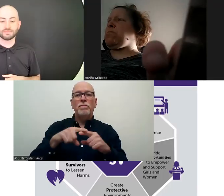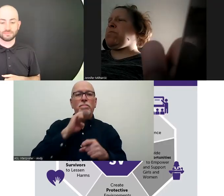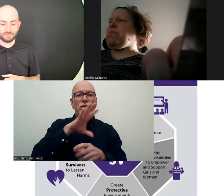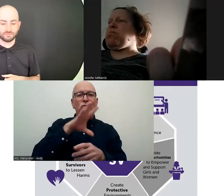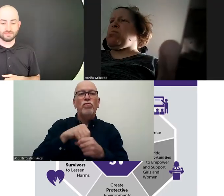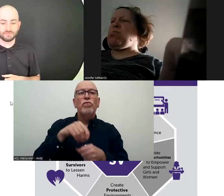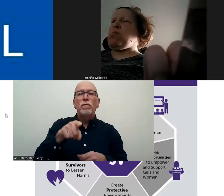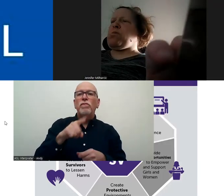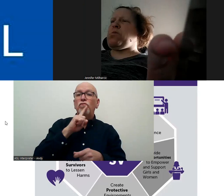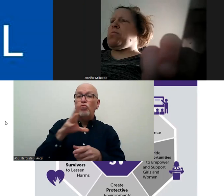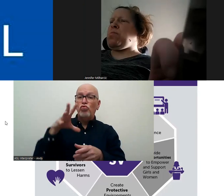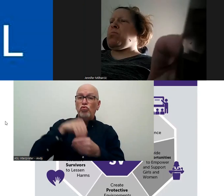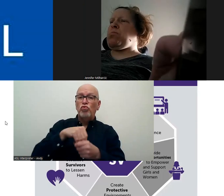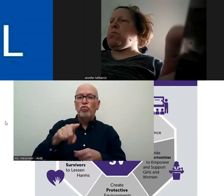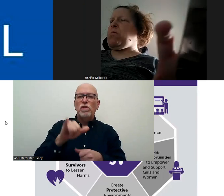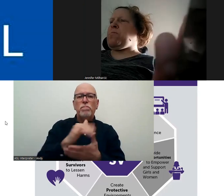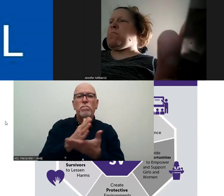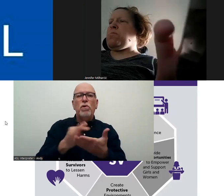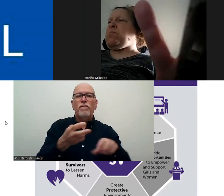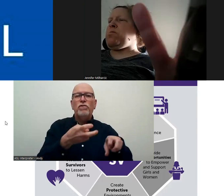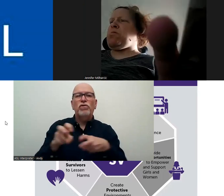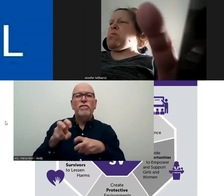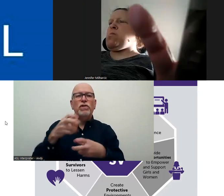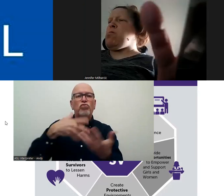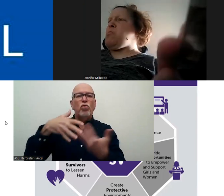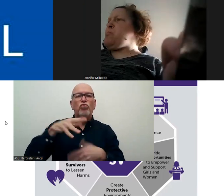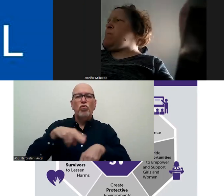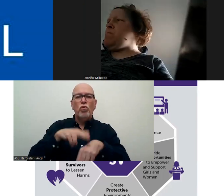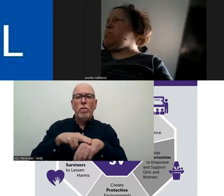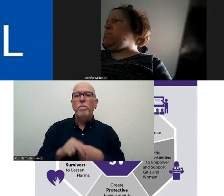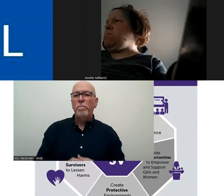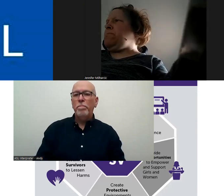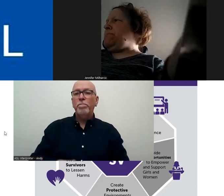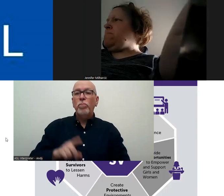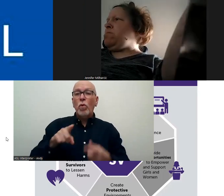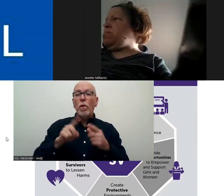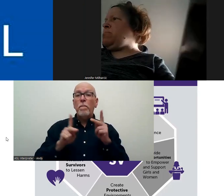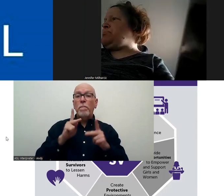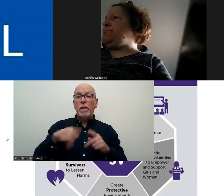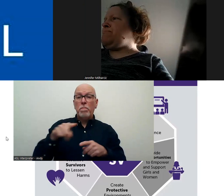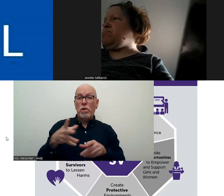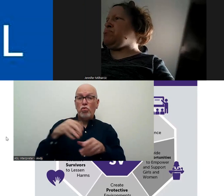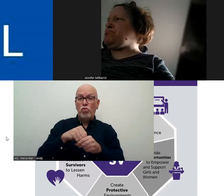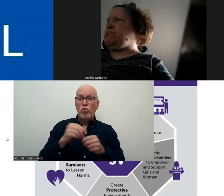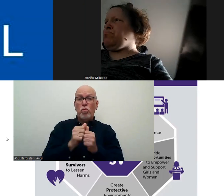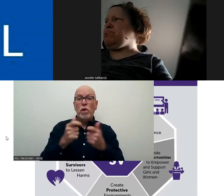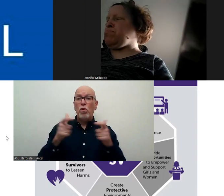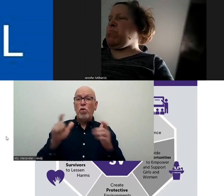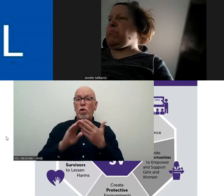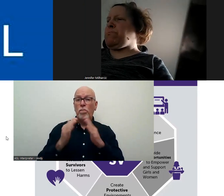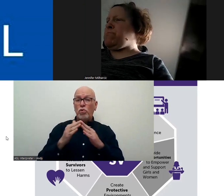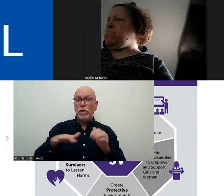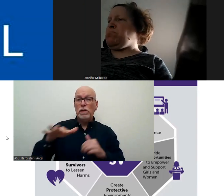inclusivity is also a product of shifting social norms when people are included in the larger community